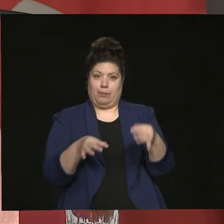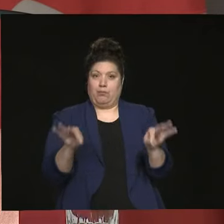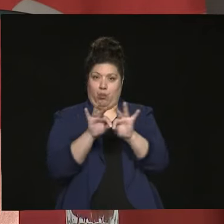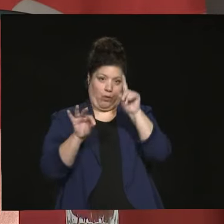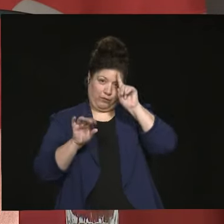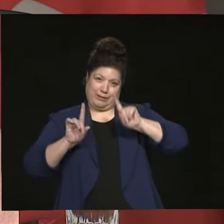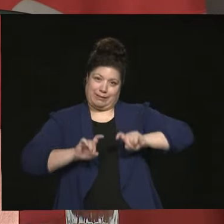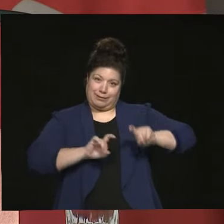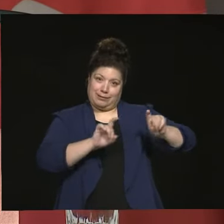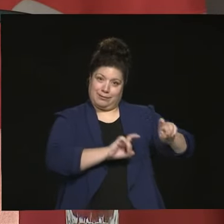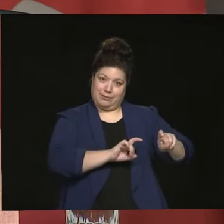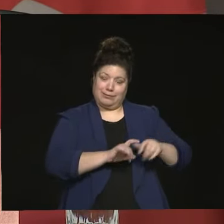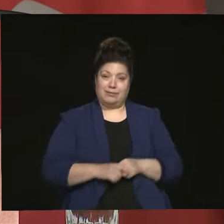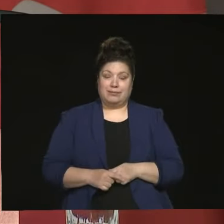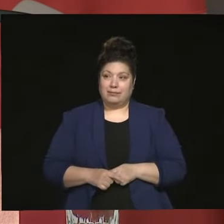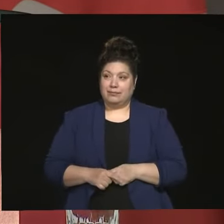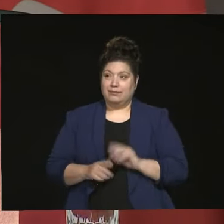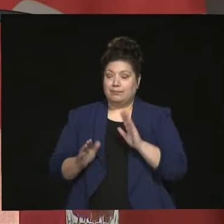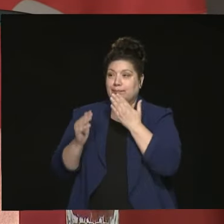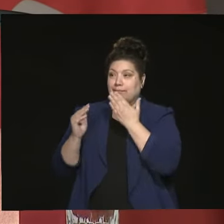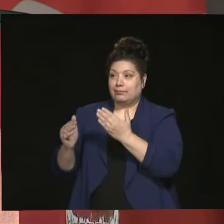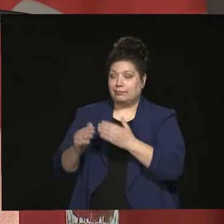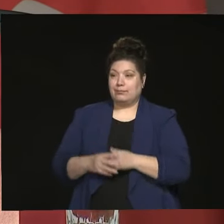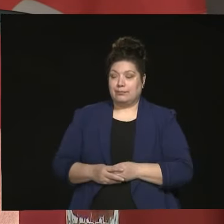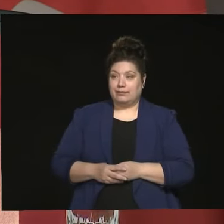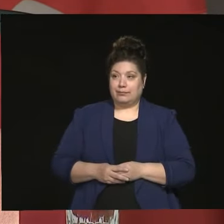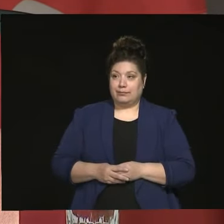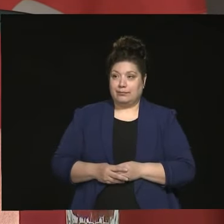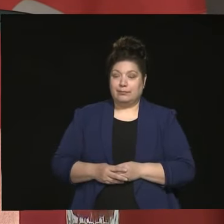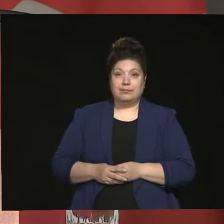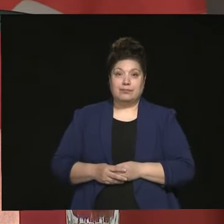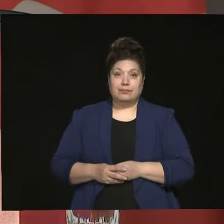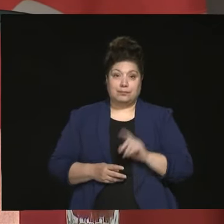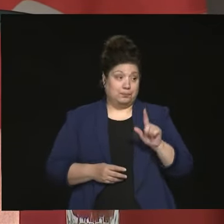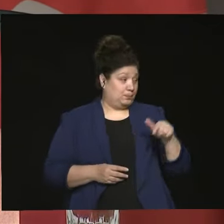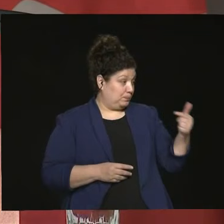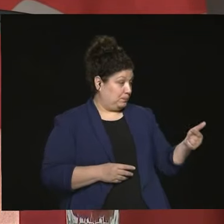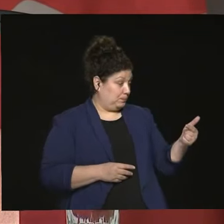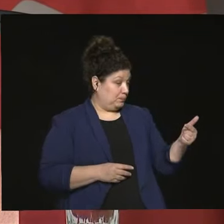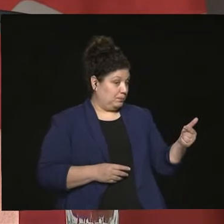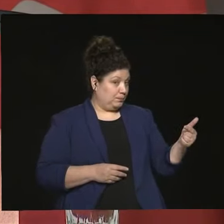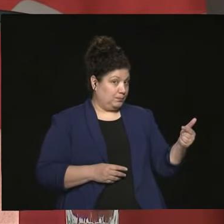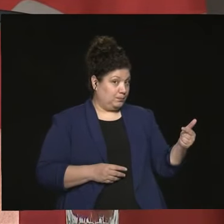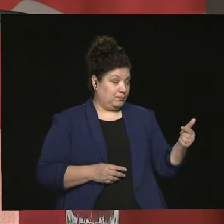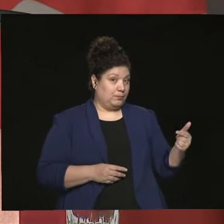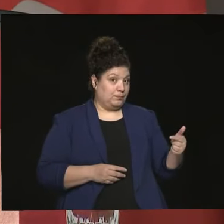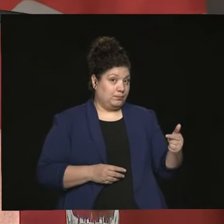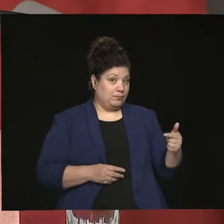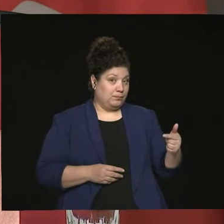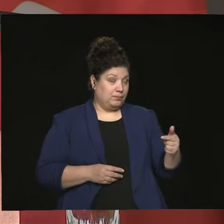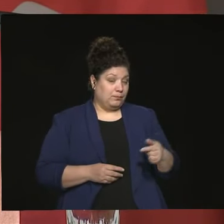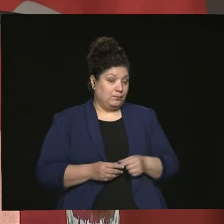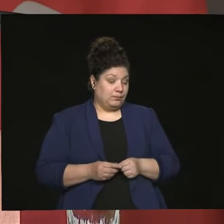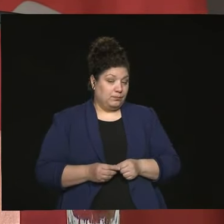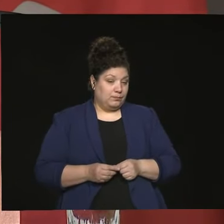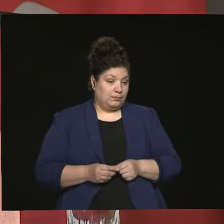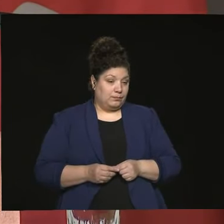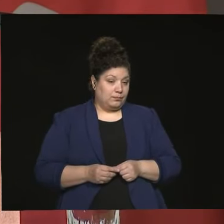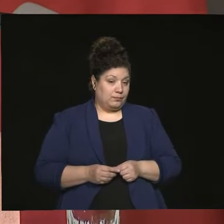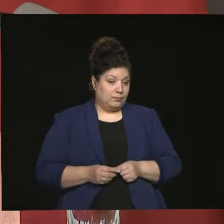Thank question, you, s'il vous plaît. Deputy Prime Minister. Next Thank you. question, The please. next question, la prochaine question est de Ryan Timothy. Please go ahead. Your line is now